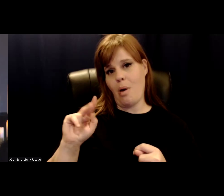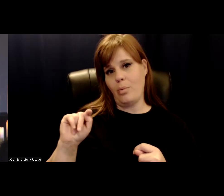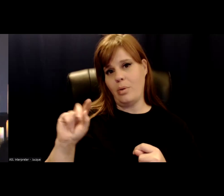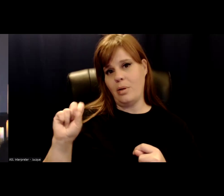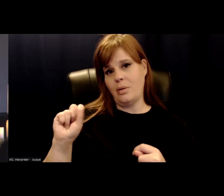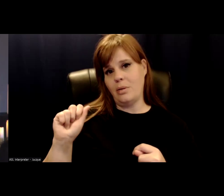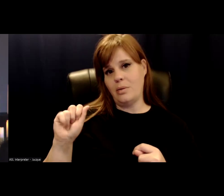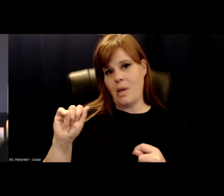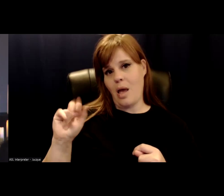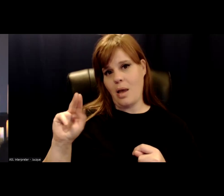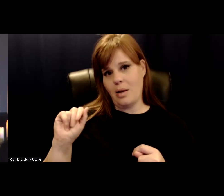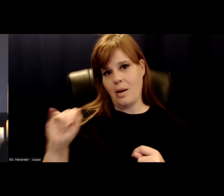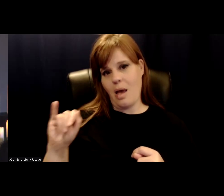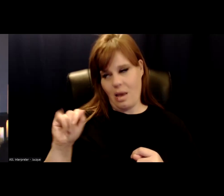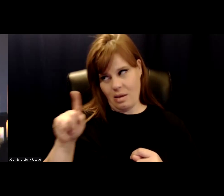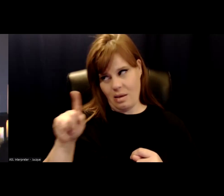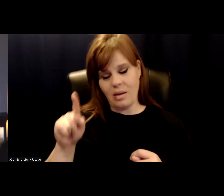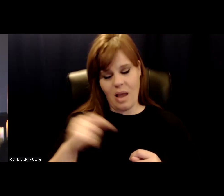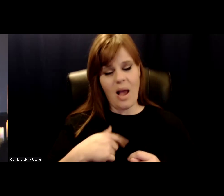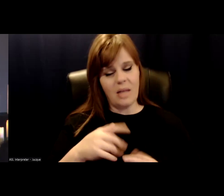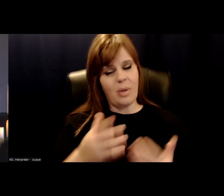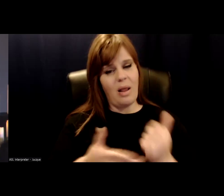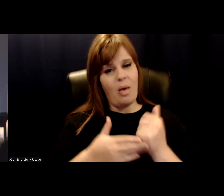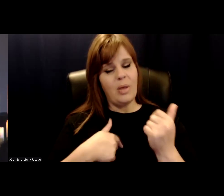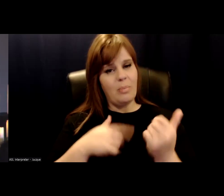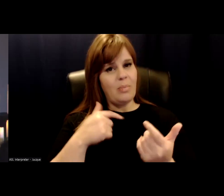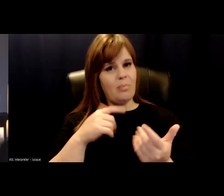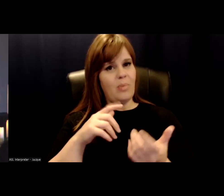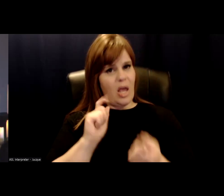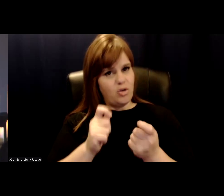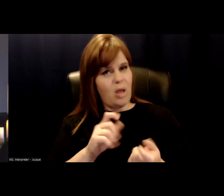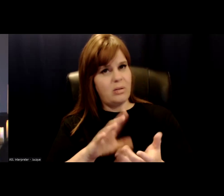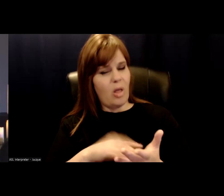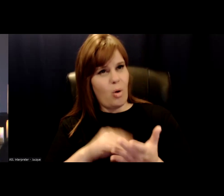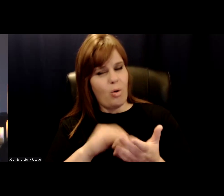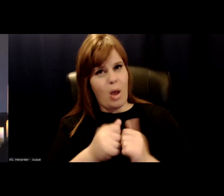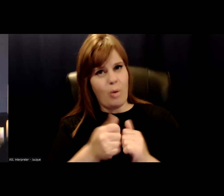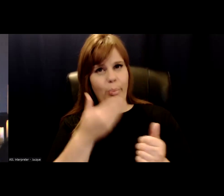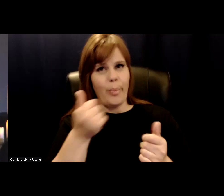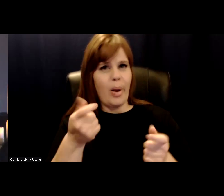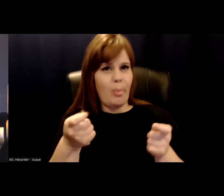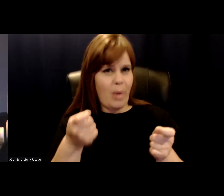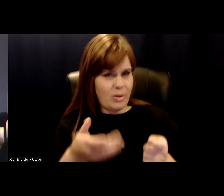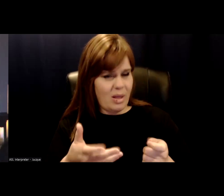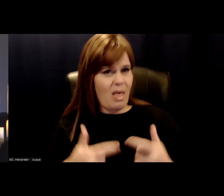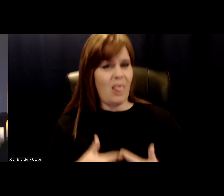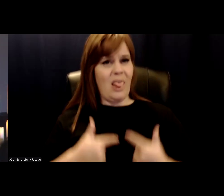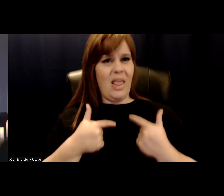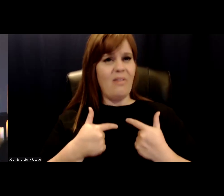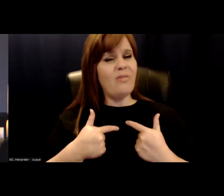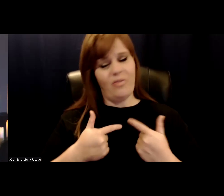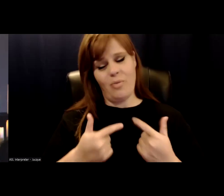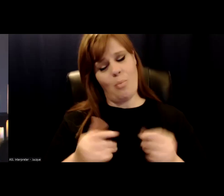me adjust and learn to better manage things and live a life that feels more full than